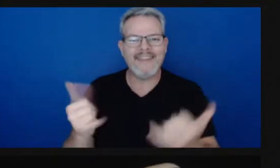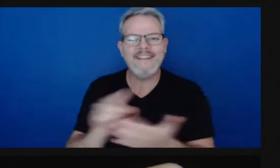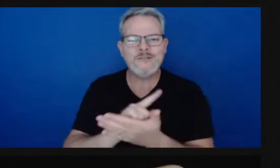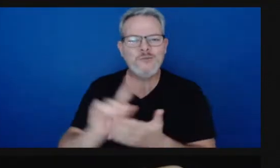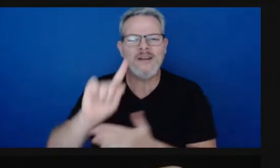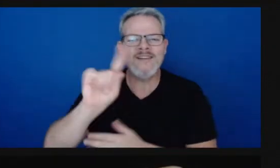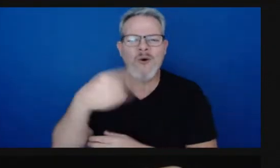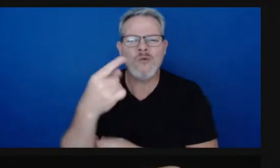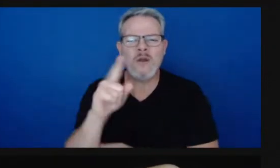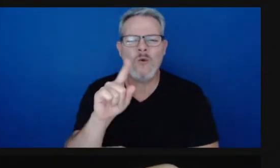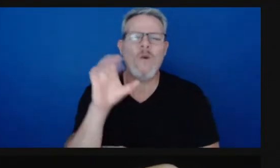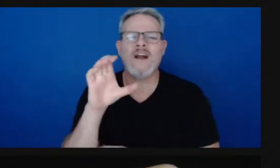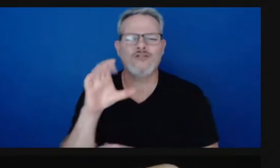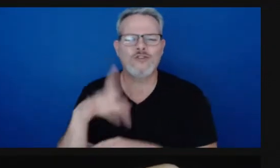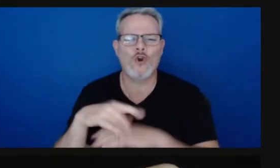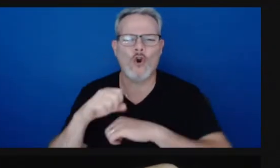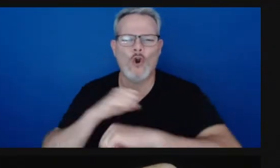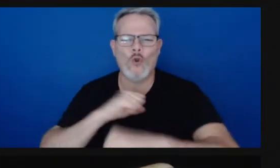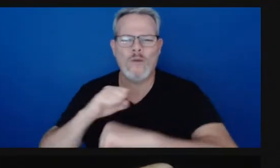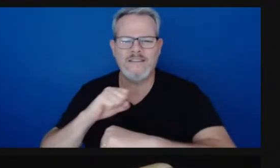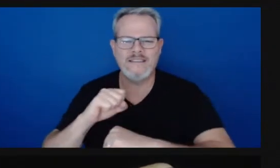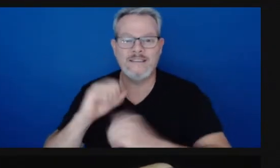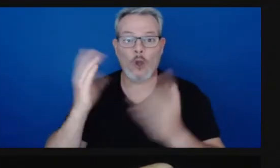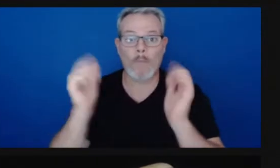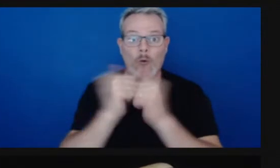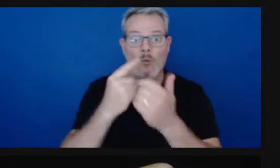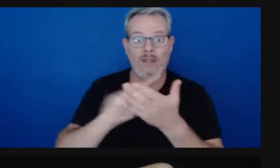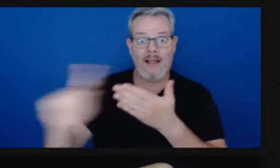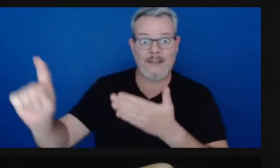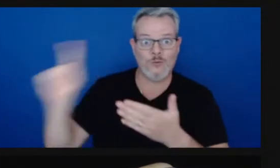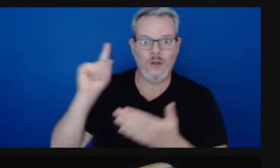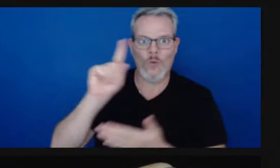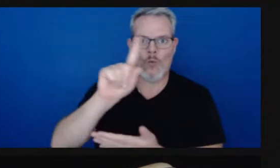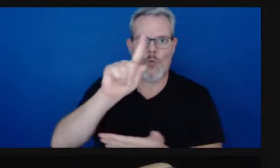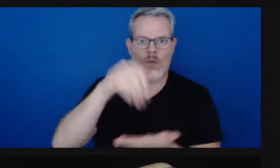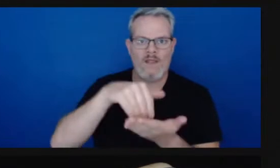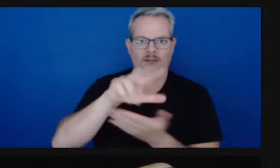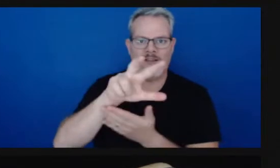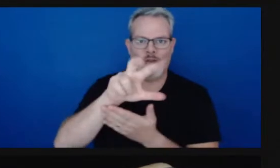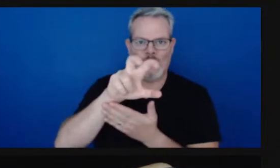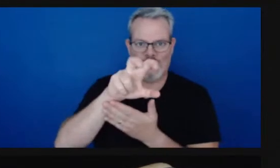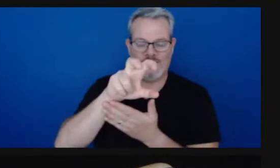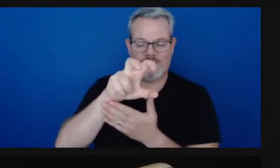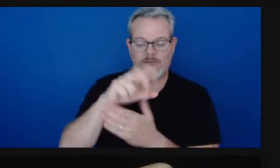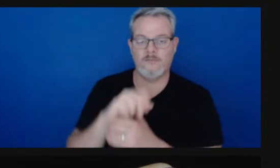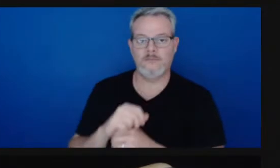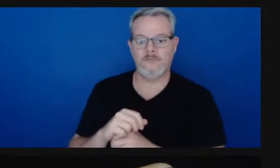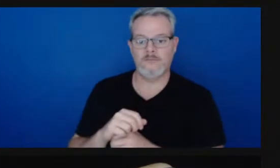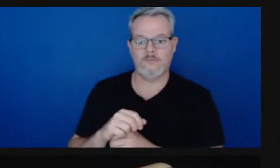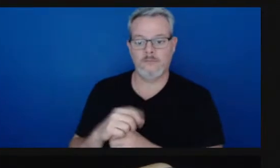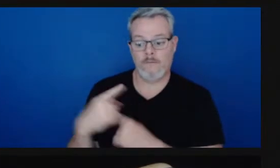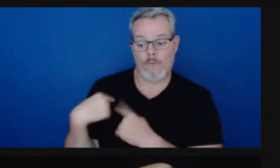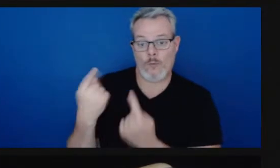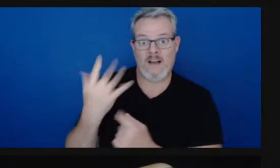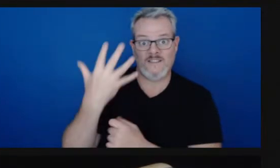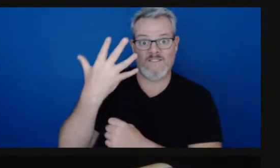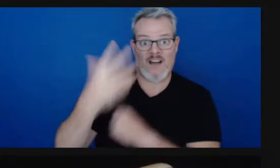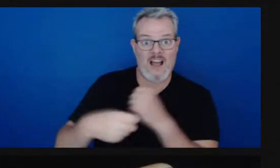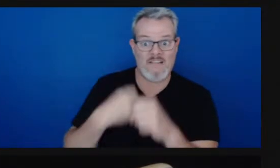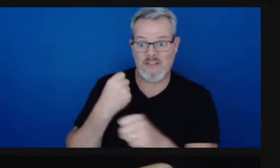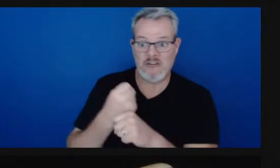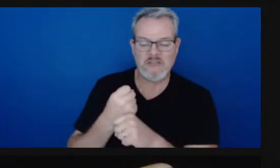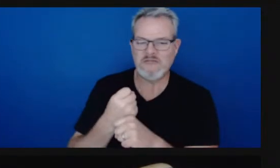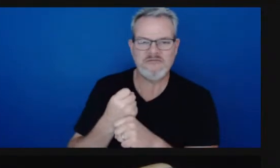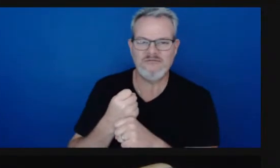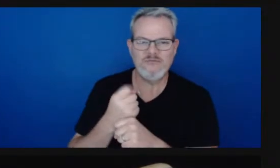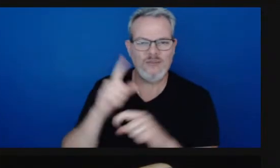to 1,300 last week. And for the last 5 years, we really are not too far into November, so we really can't